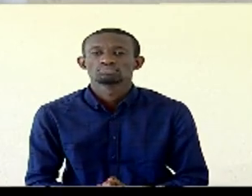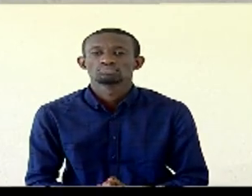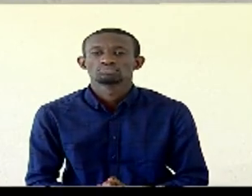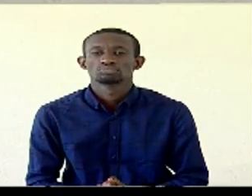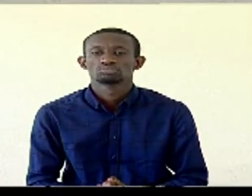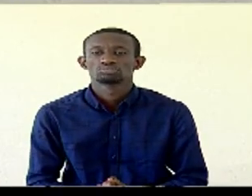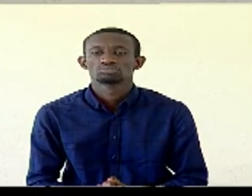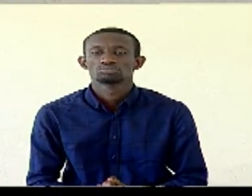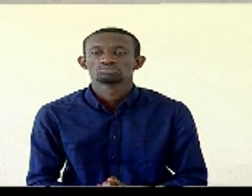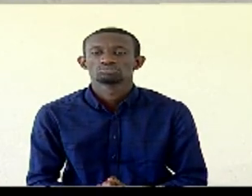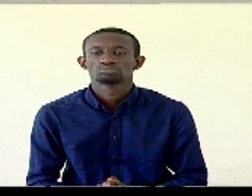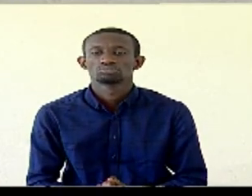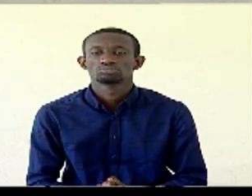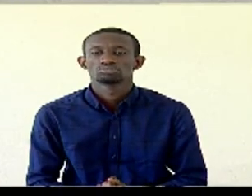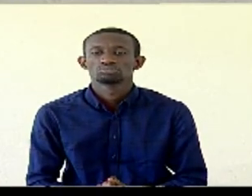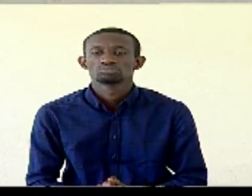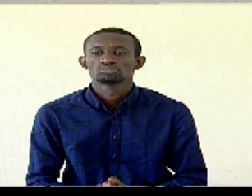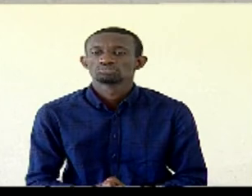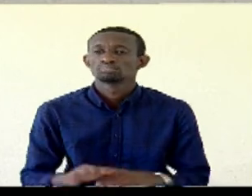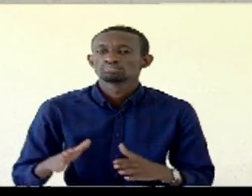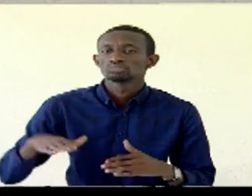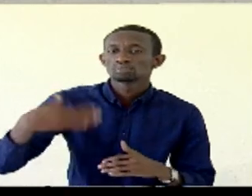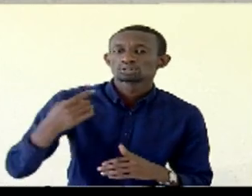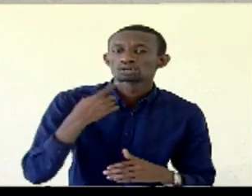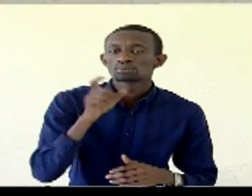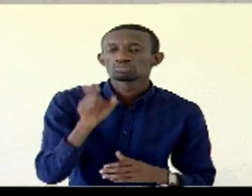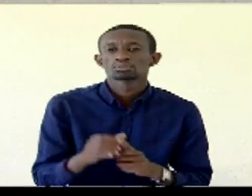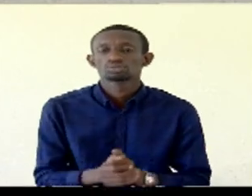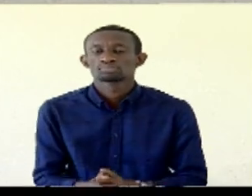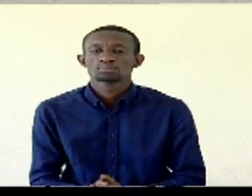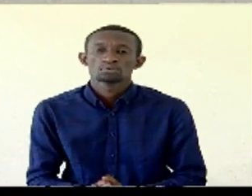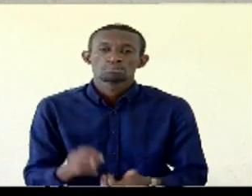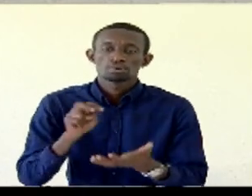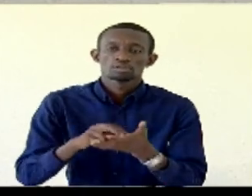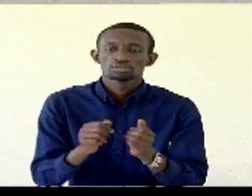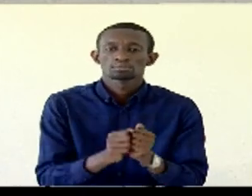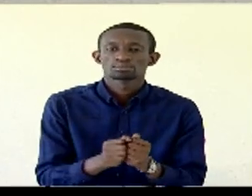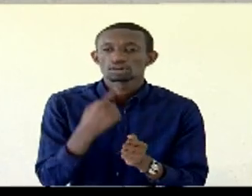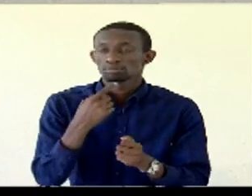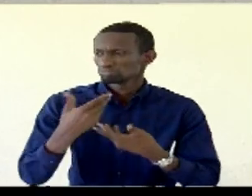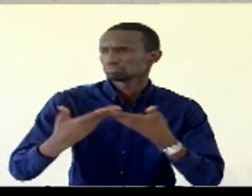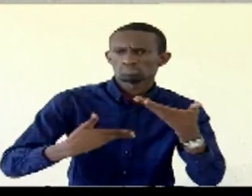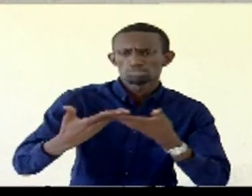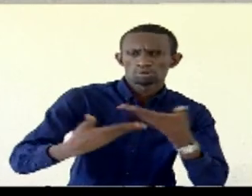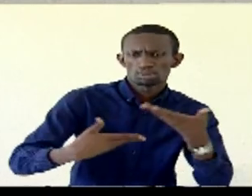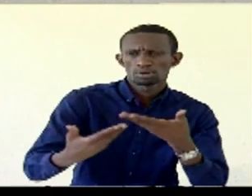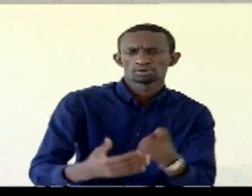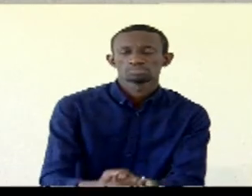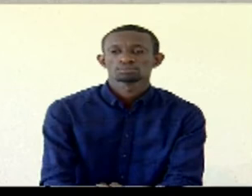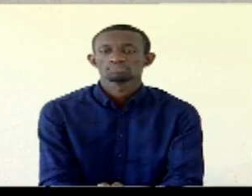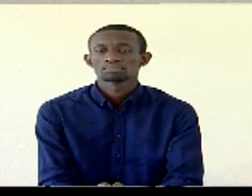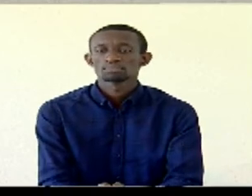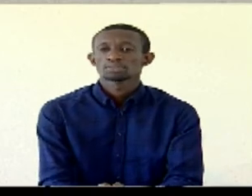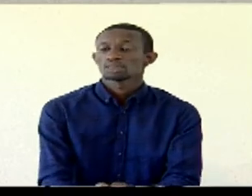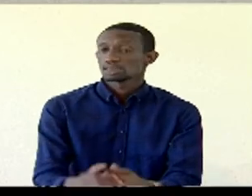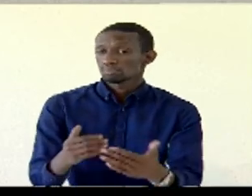Maybe the next time we should actually be, once in a while, fix it and let's have a talk. So before we go any